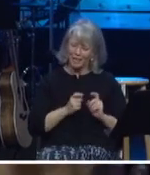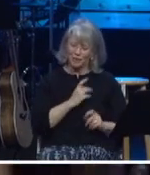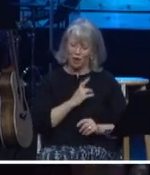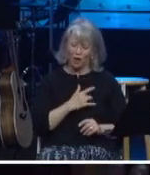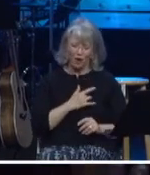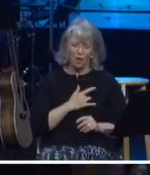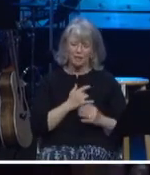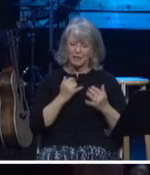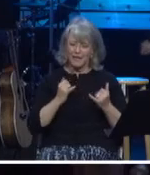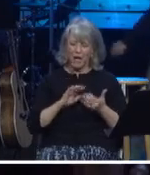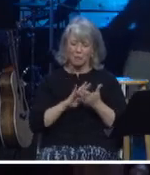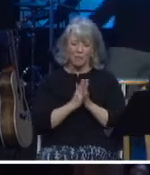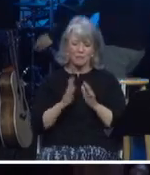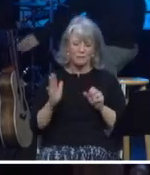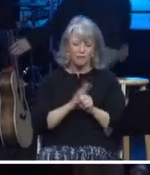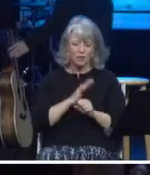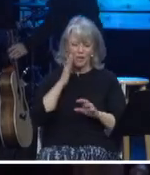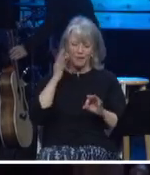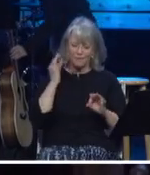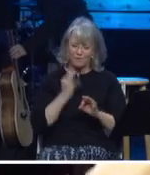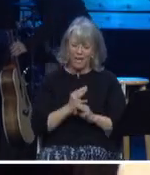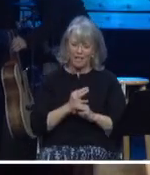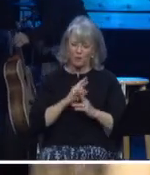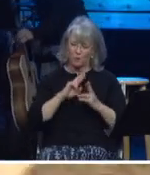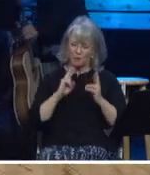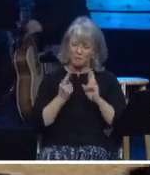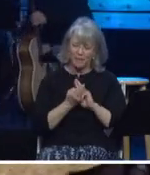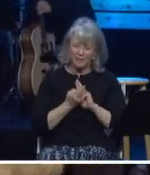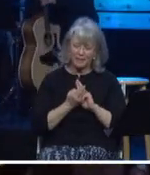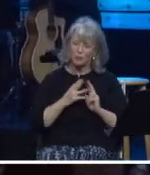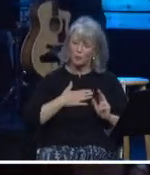and repentance that comes to Him.